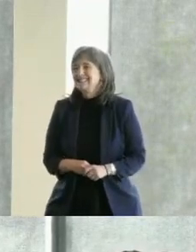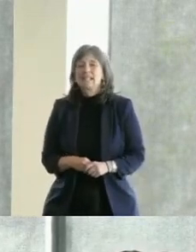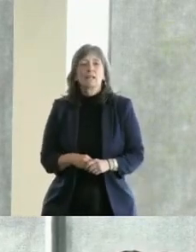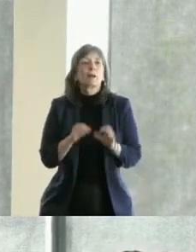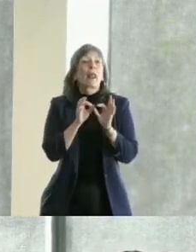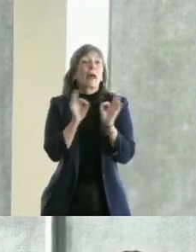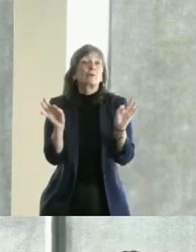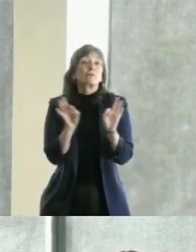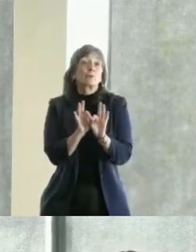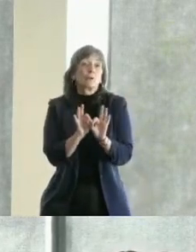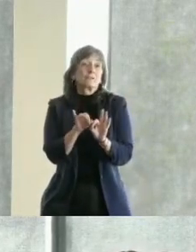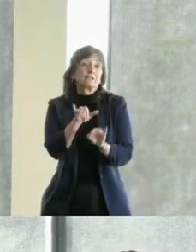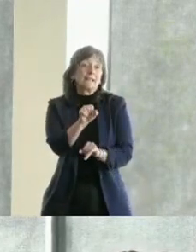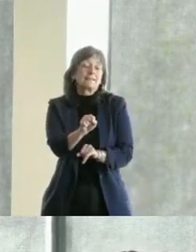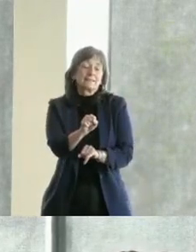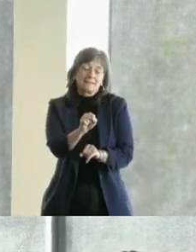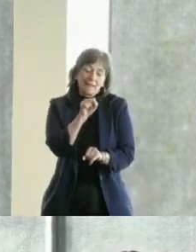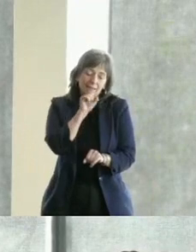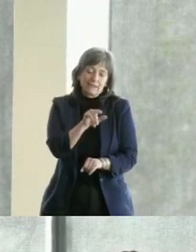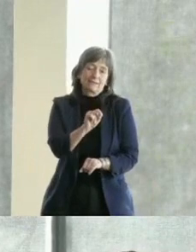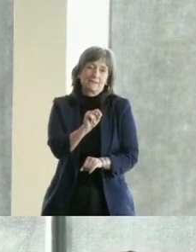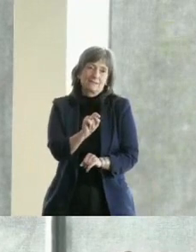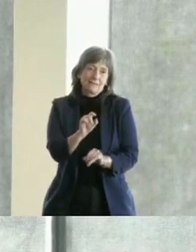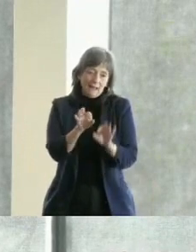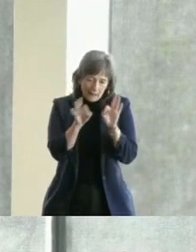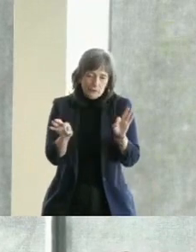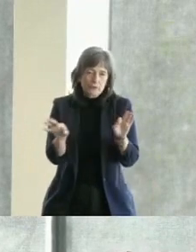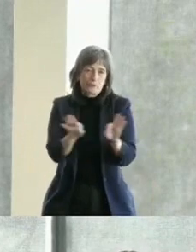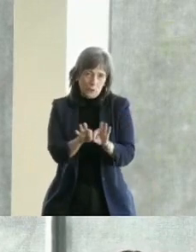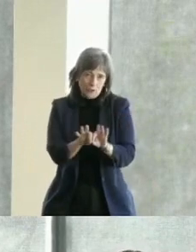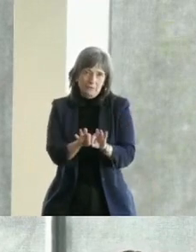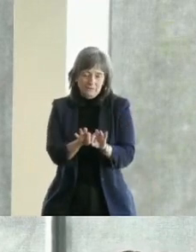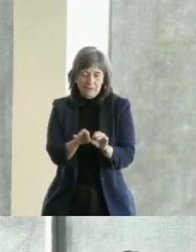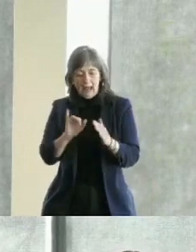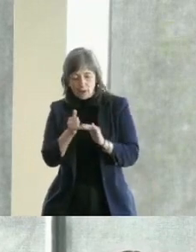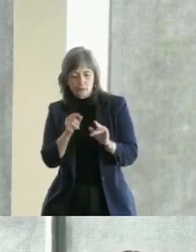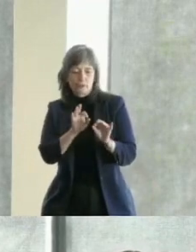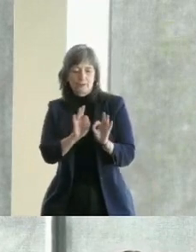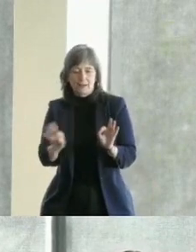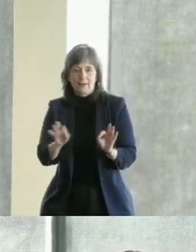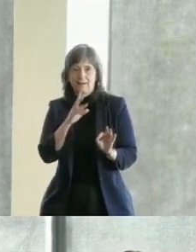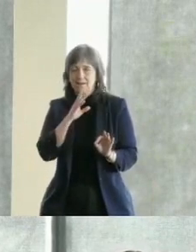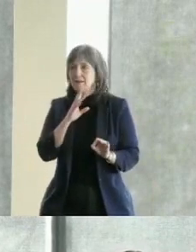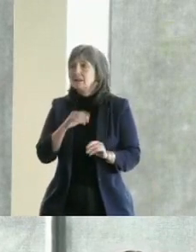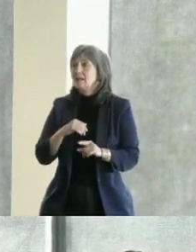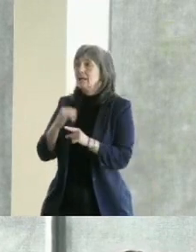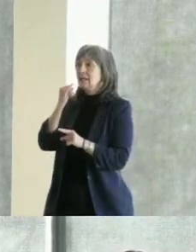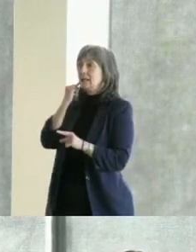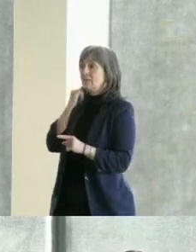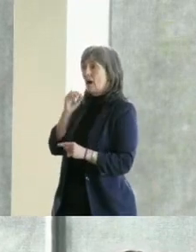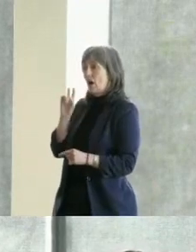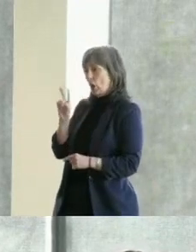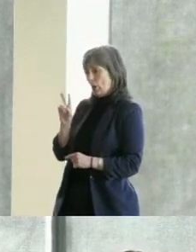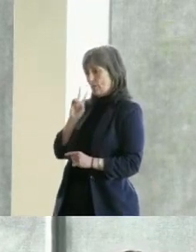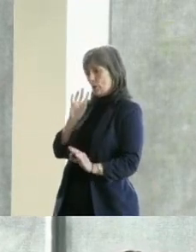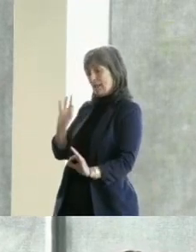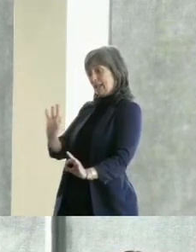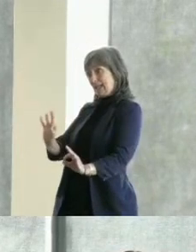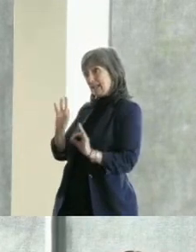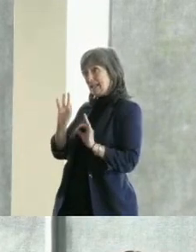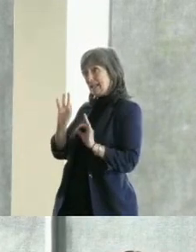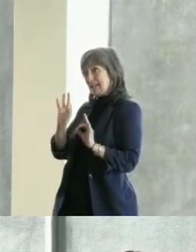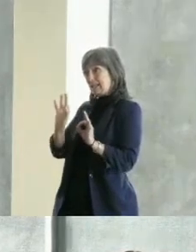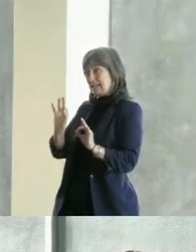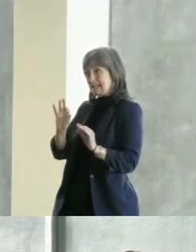Language do matters. I love that statement. Because by looking for an excellent English speaker